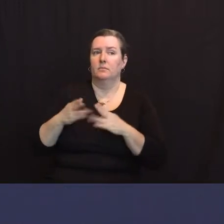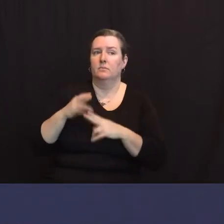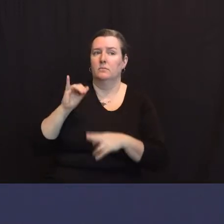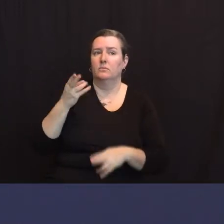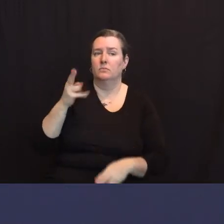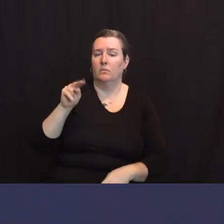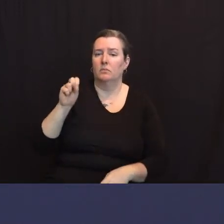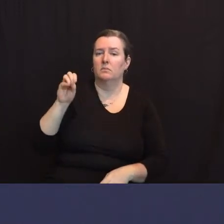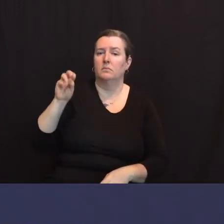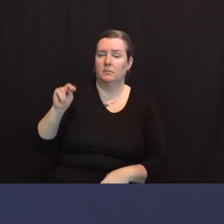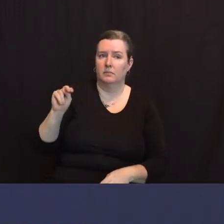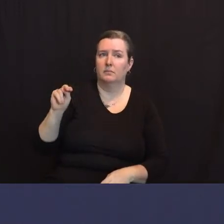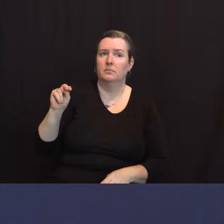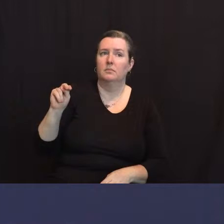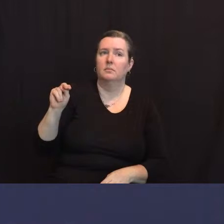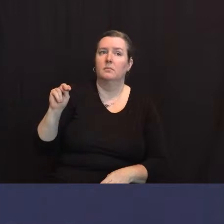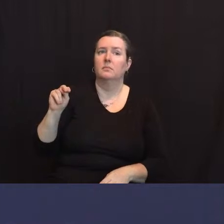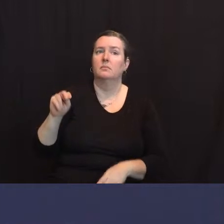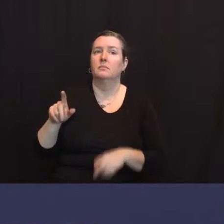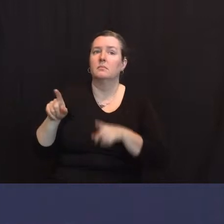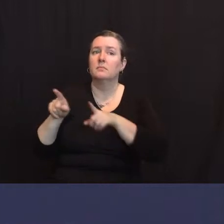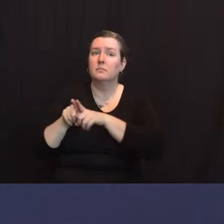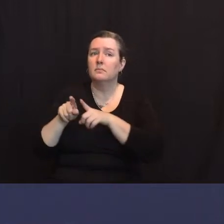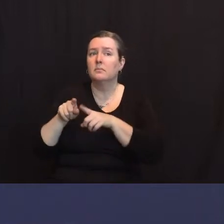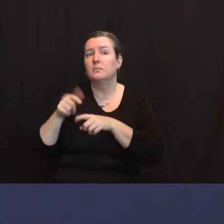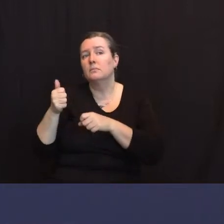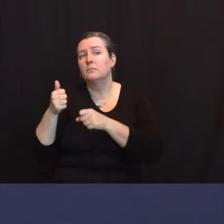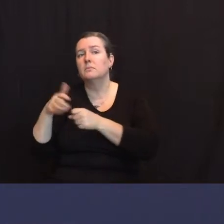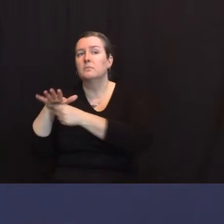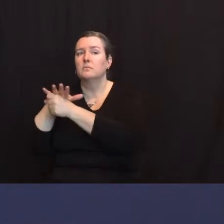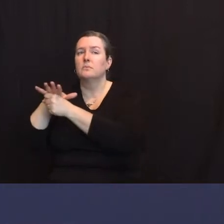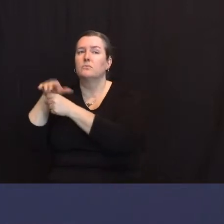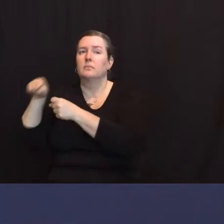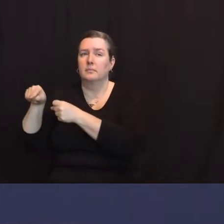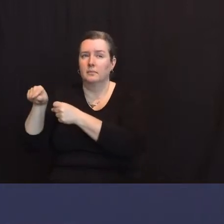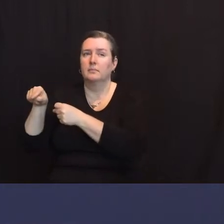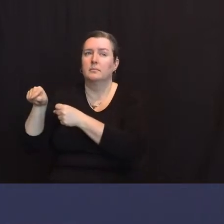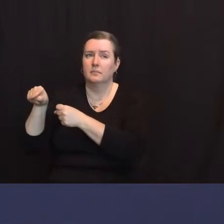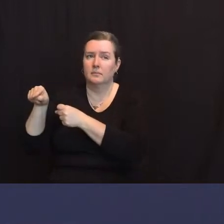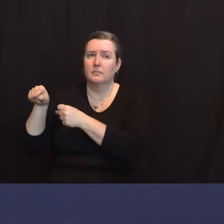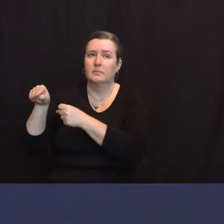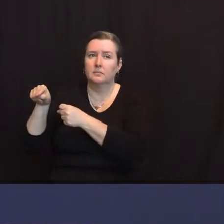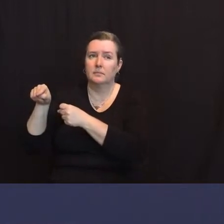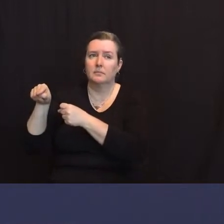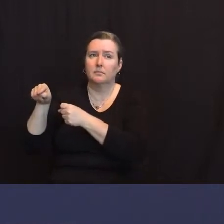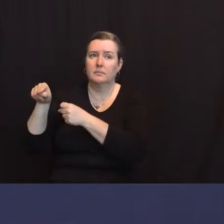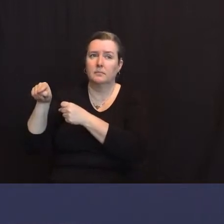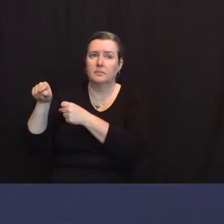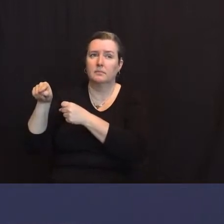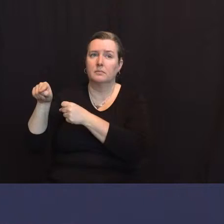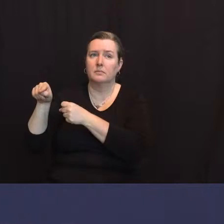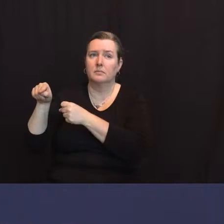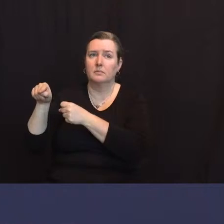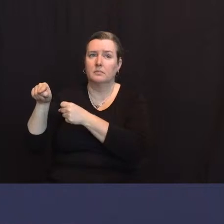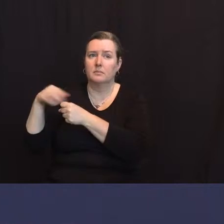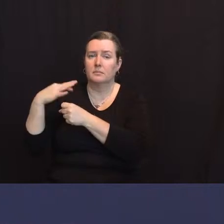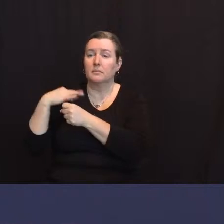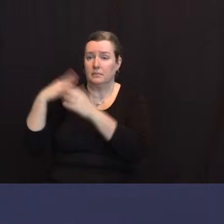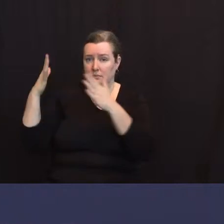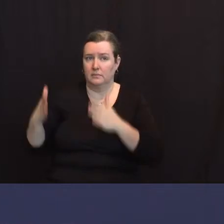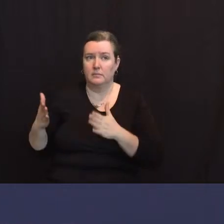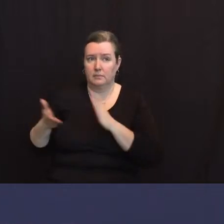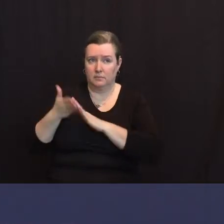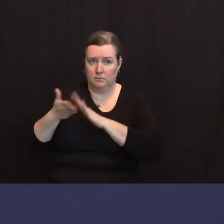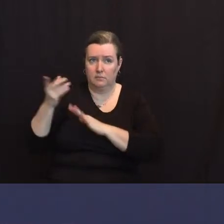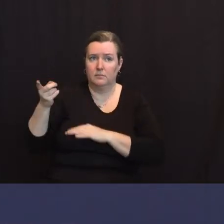district. He's facing some headwinds from Mayor Jimmy Davis, who's invoking a longstanding deal in Hudson County that